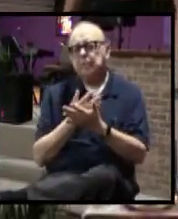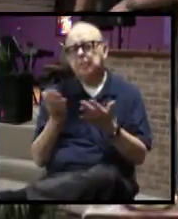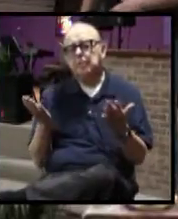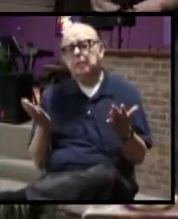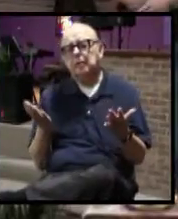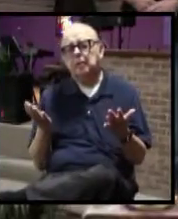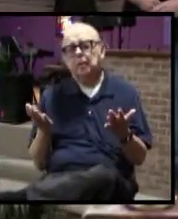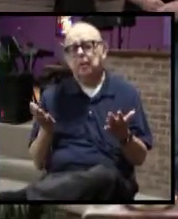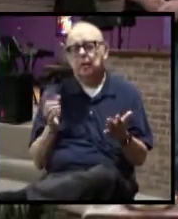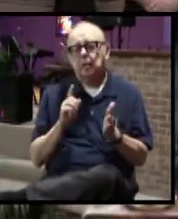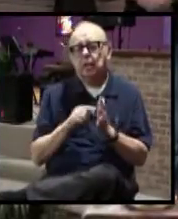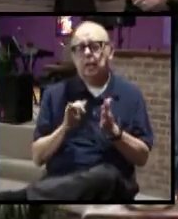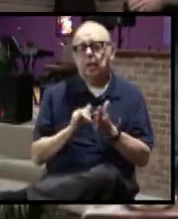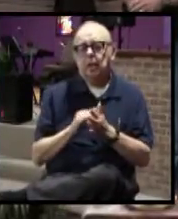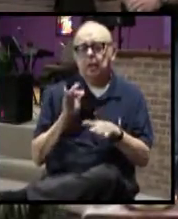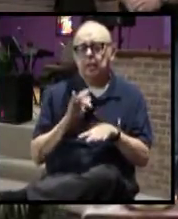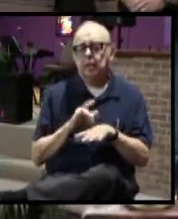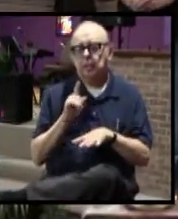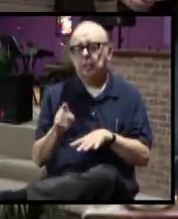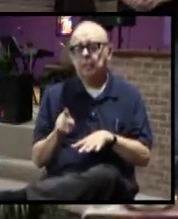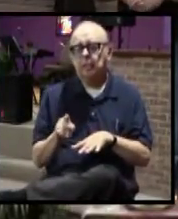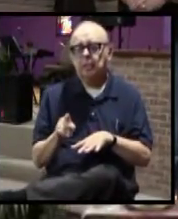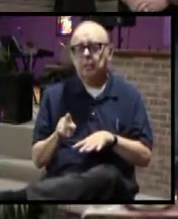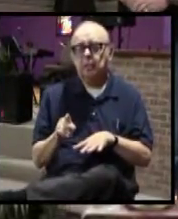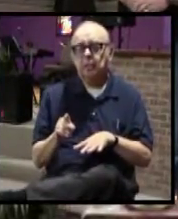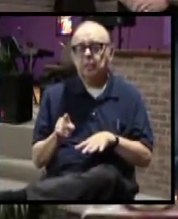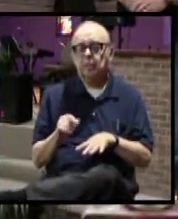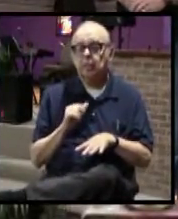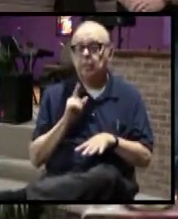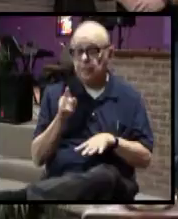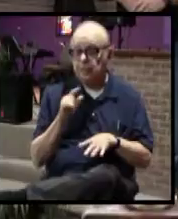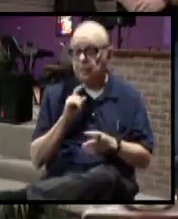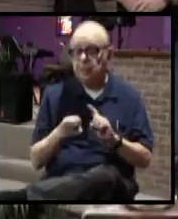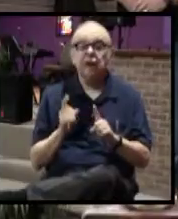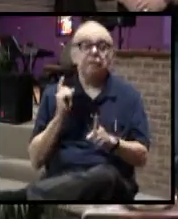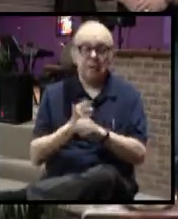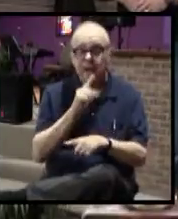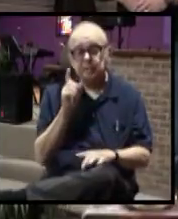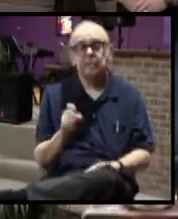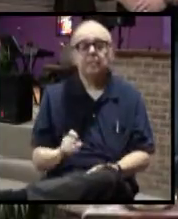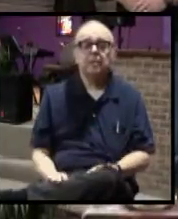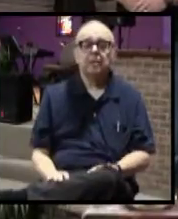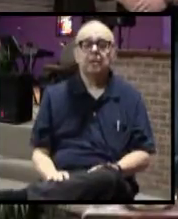Well, let me say this to y'all. The moment that Jesus touches you, don't you change?